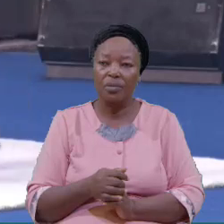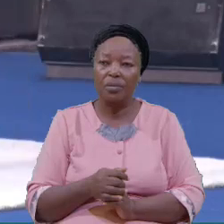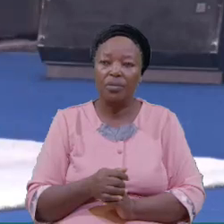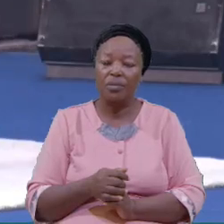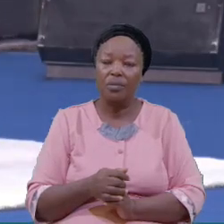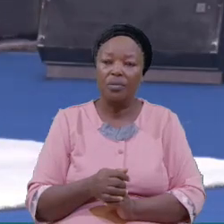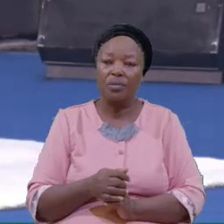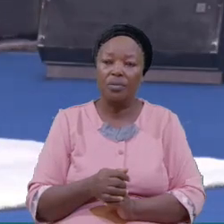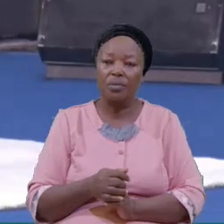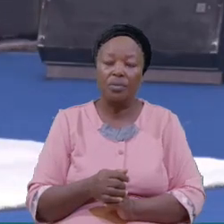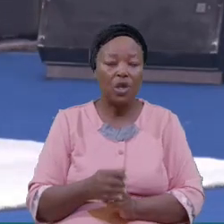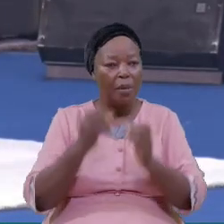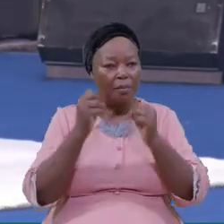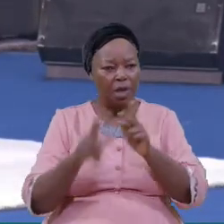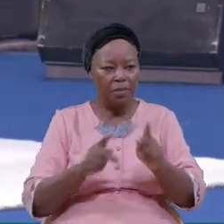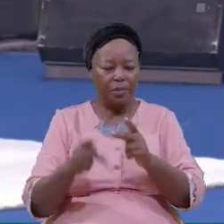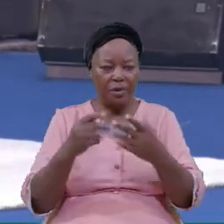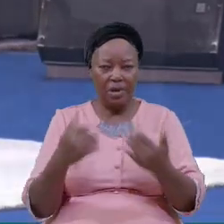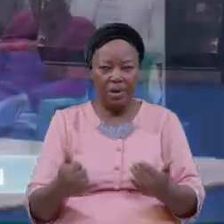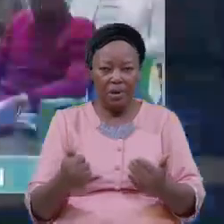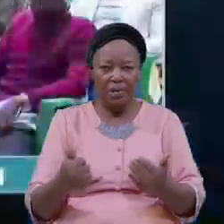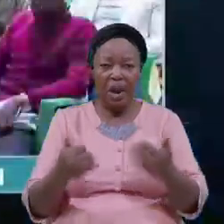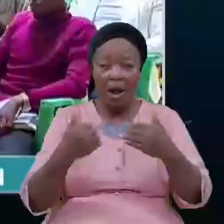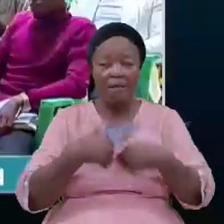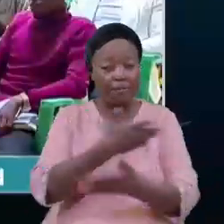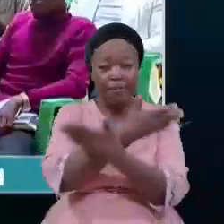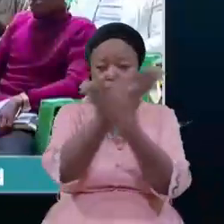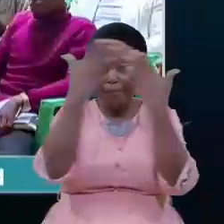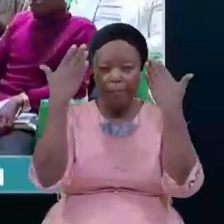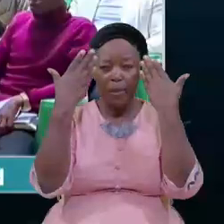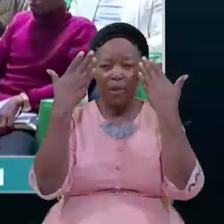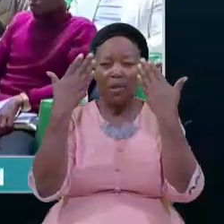Many people now are forgotten going to heaven